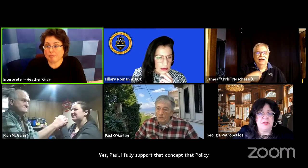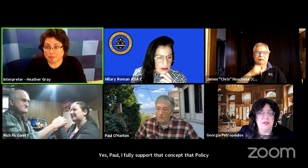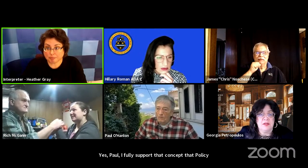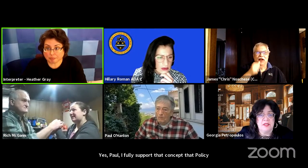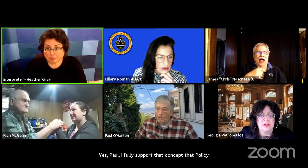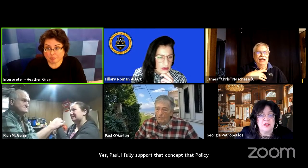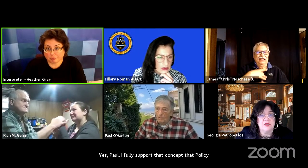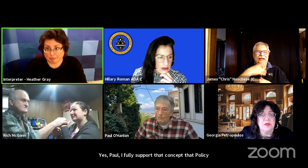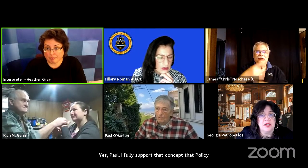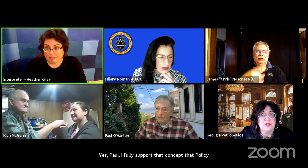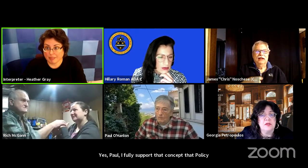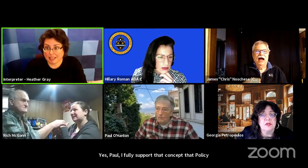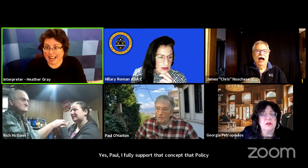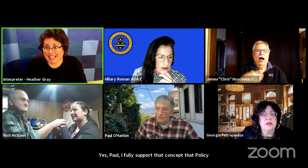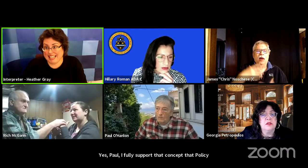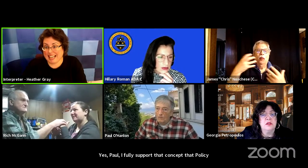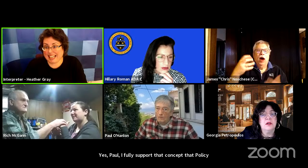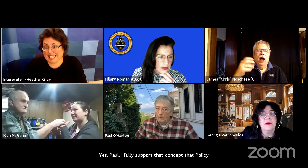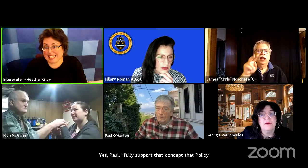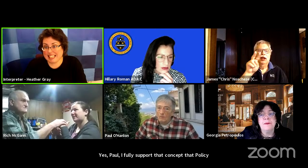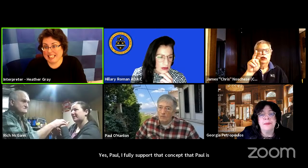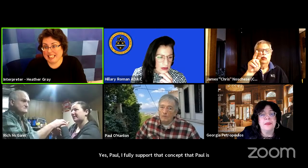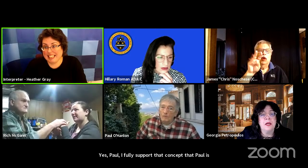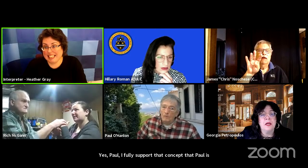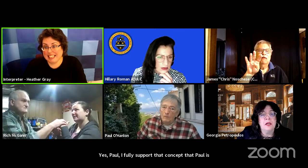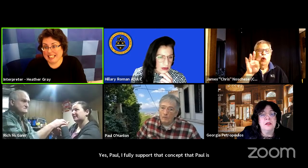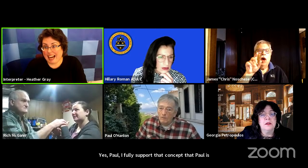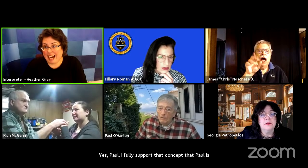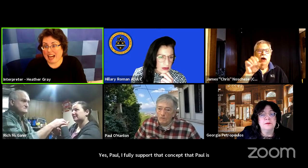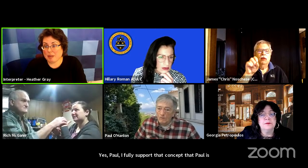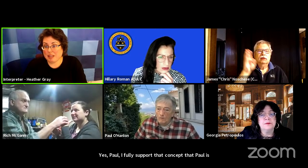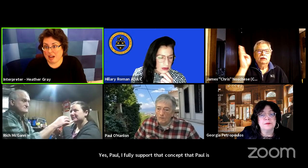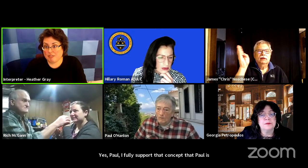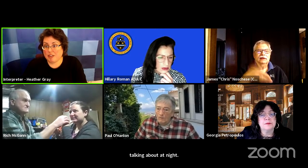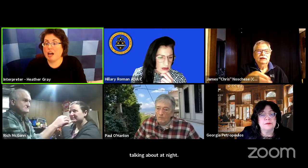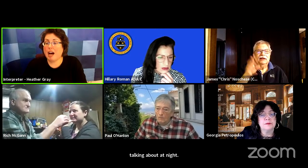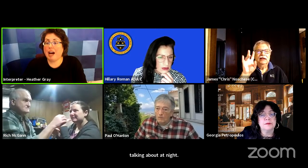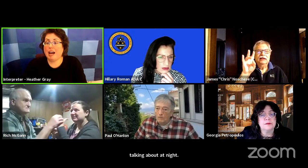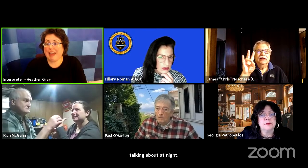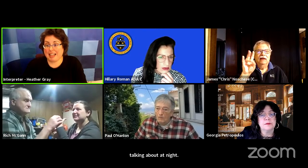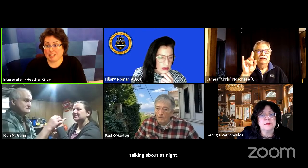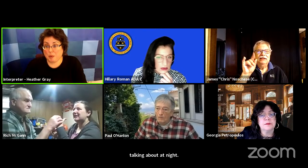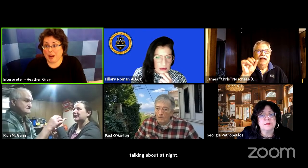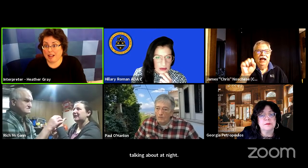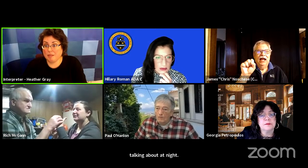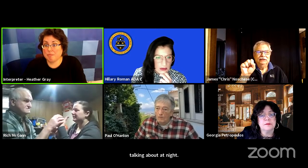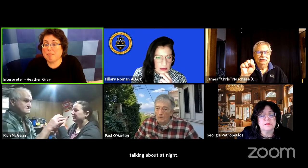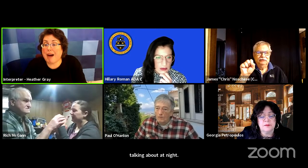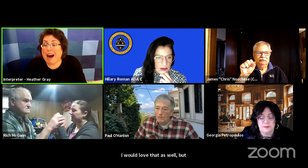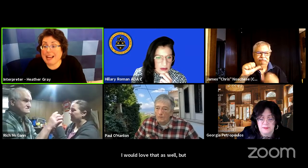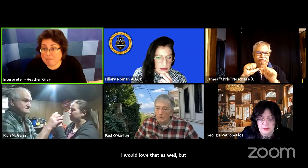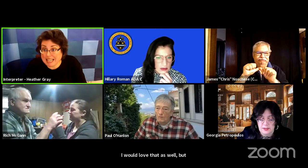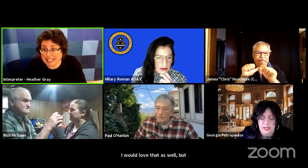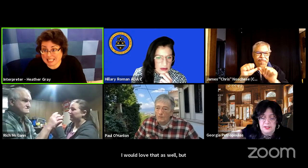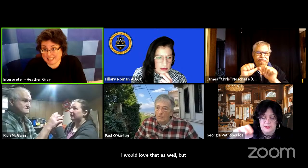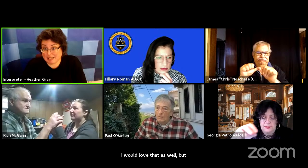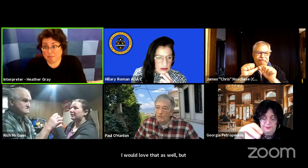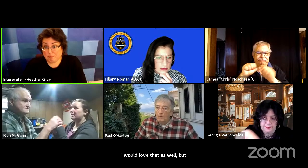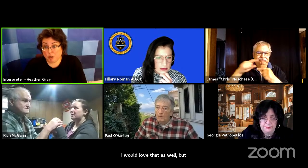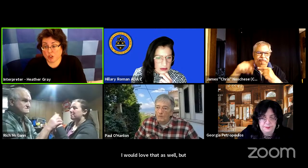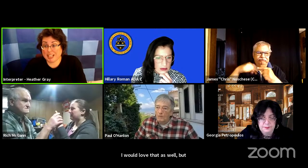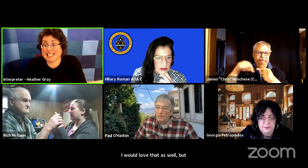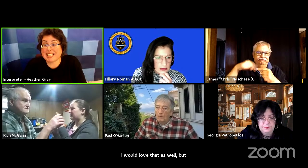about. At night, I would love that as well. But my